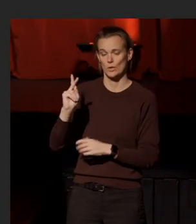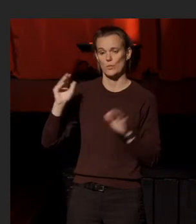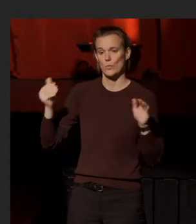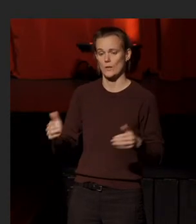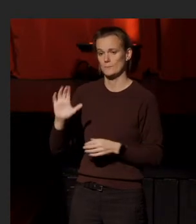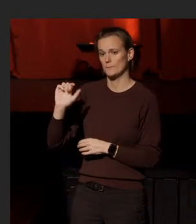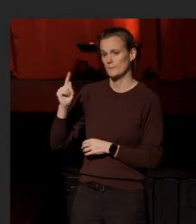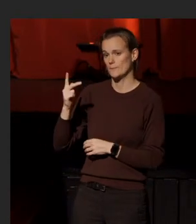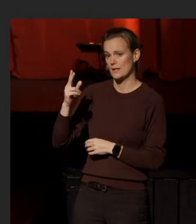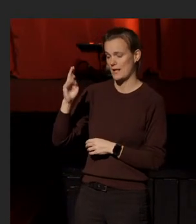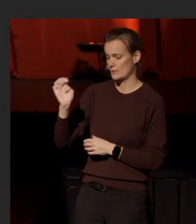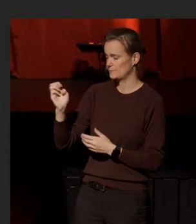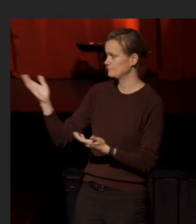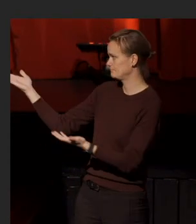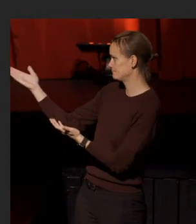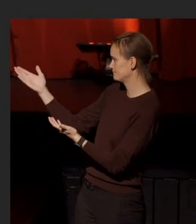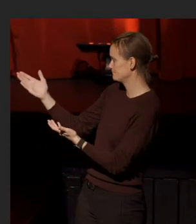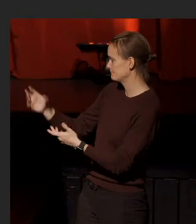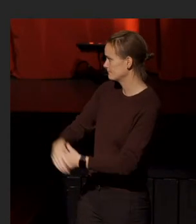now.